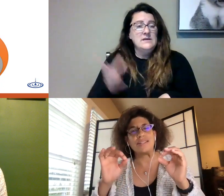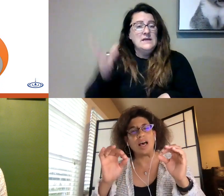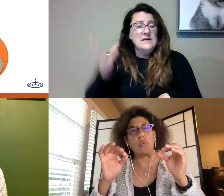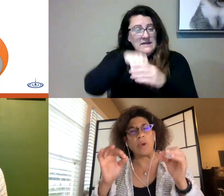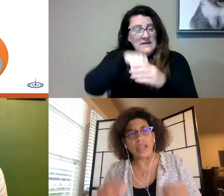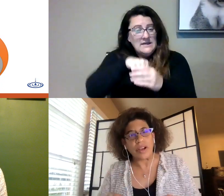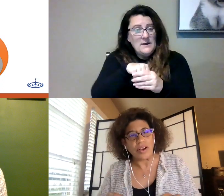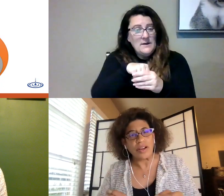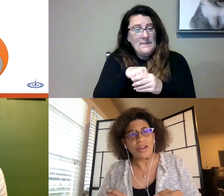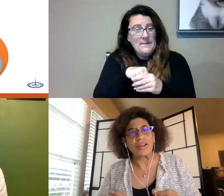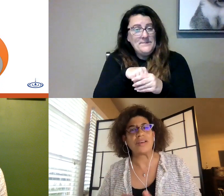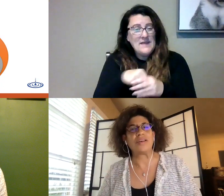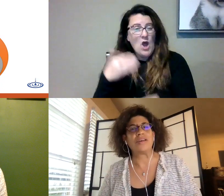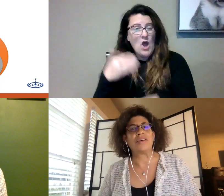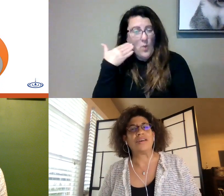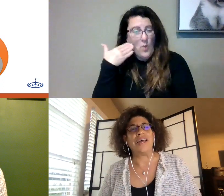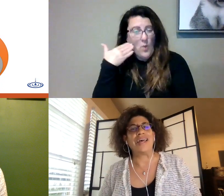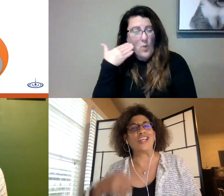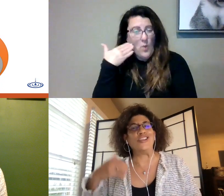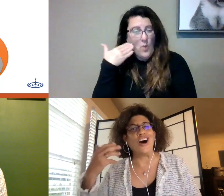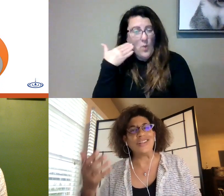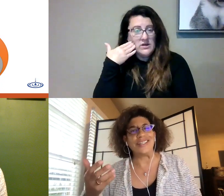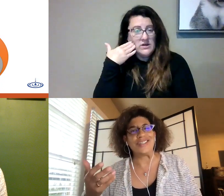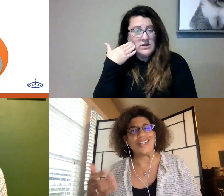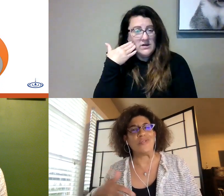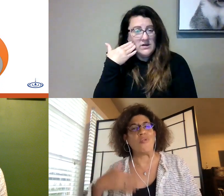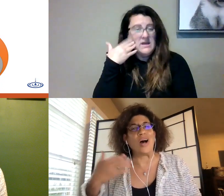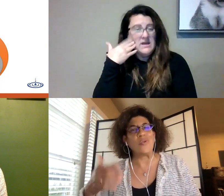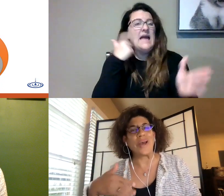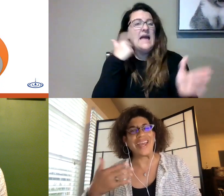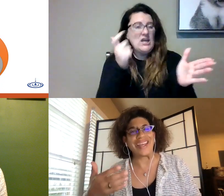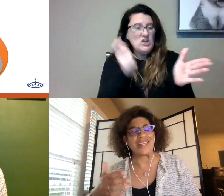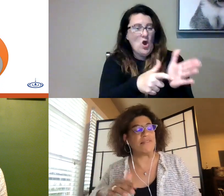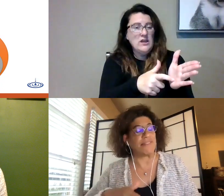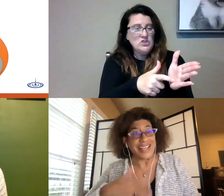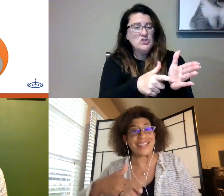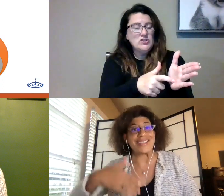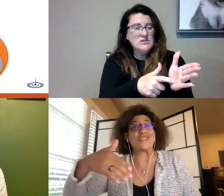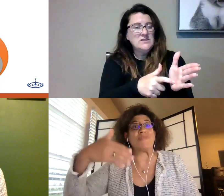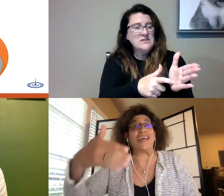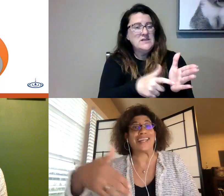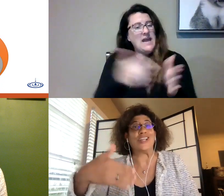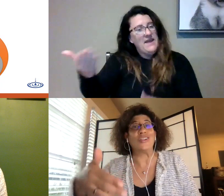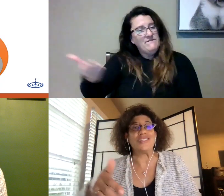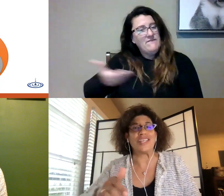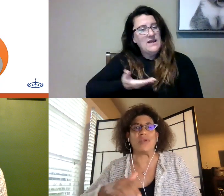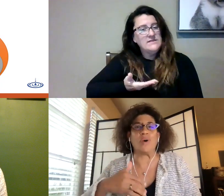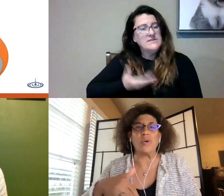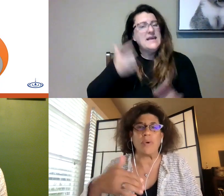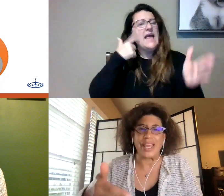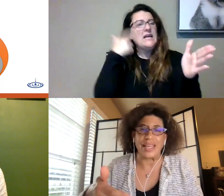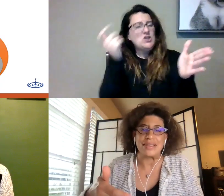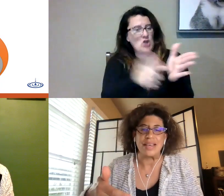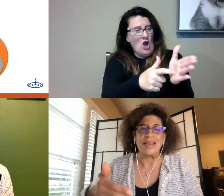being aware and acknowledge in what ways, it invites us into acknowledging in